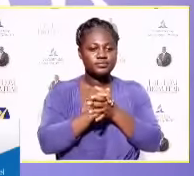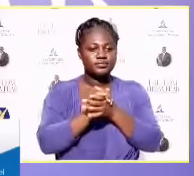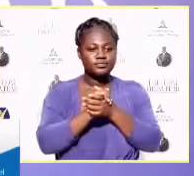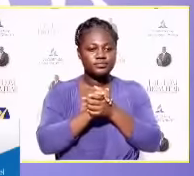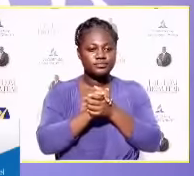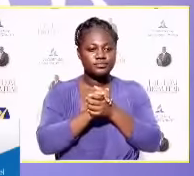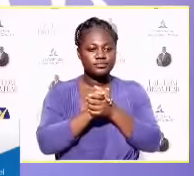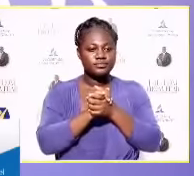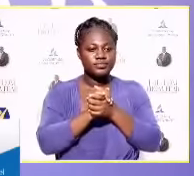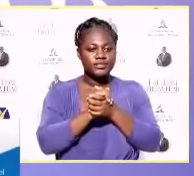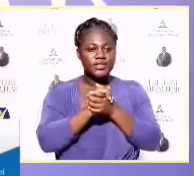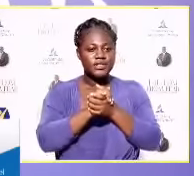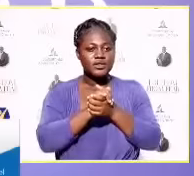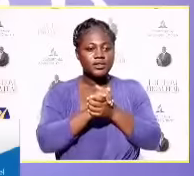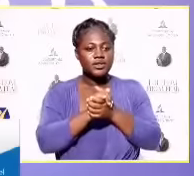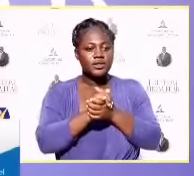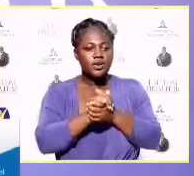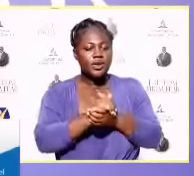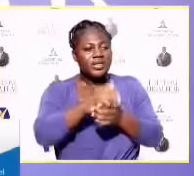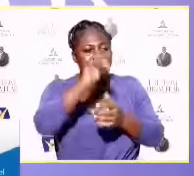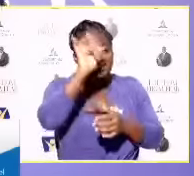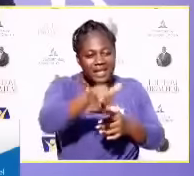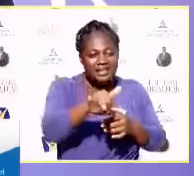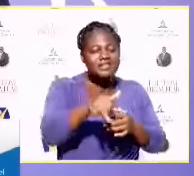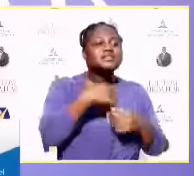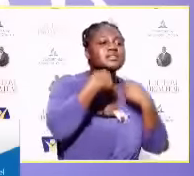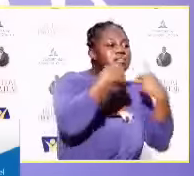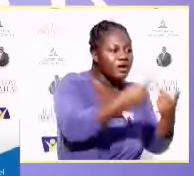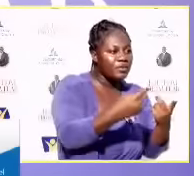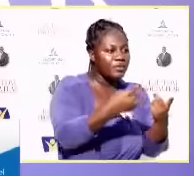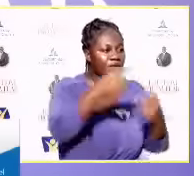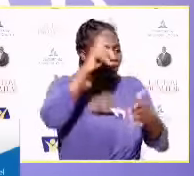With a loud voice, you tell me what that reason is.